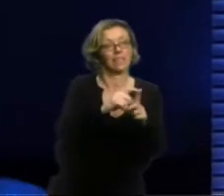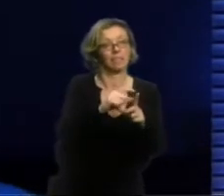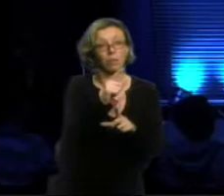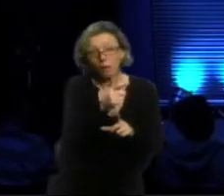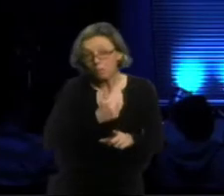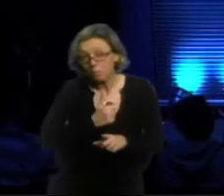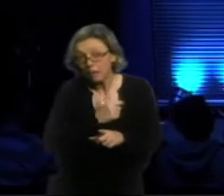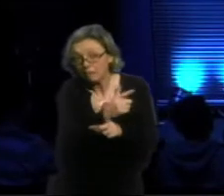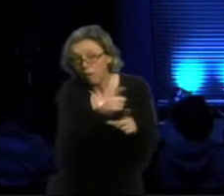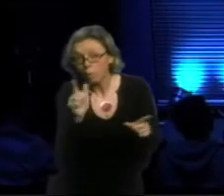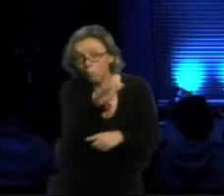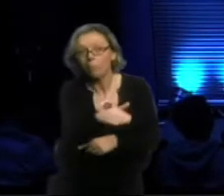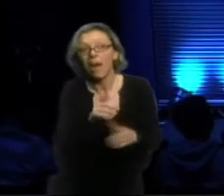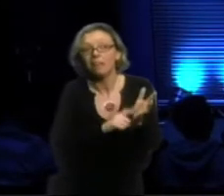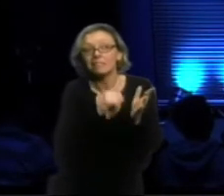TV at home?